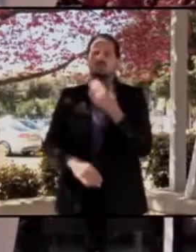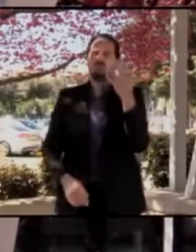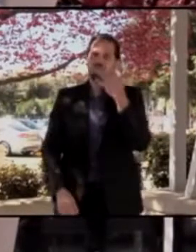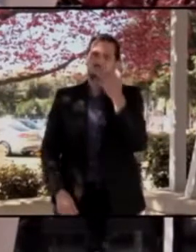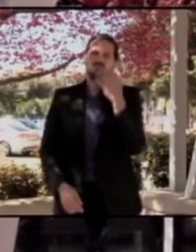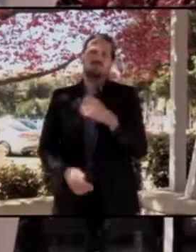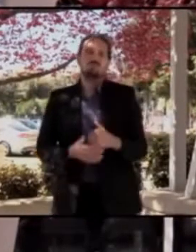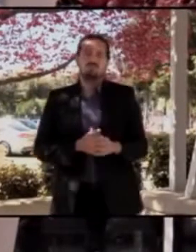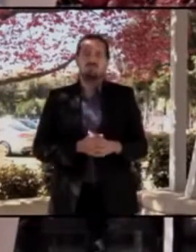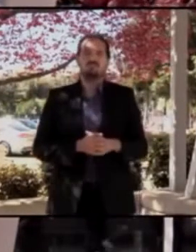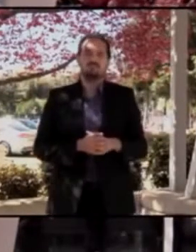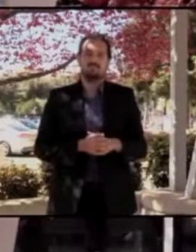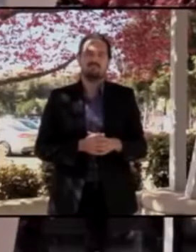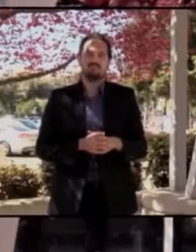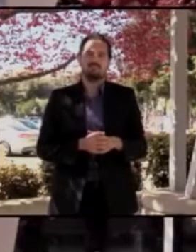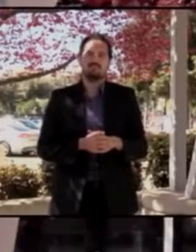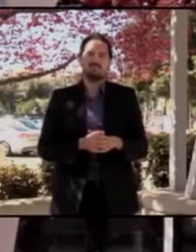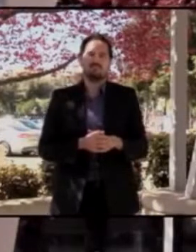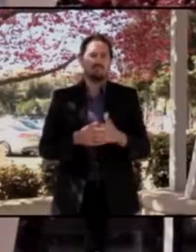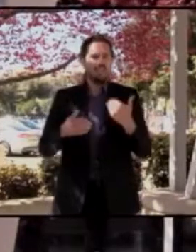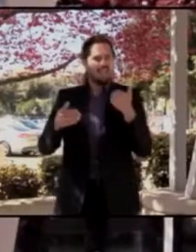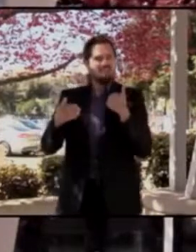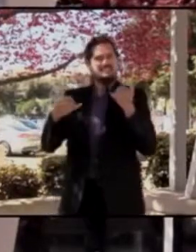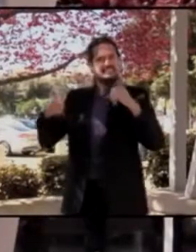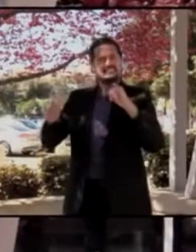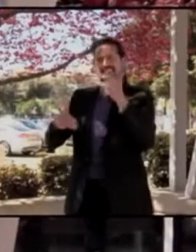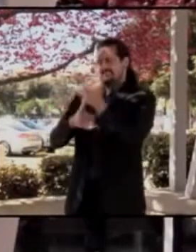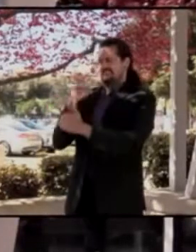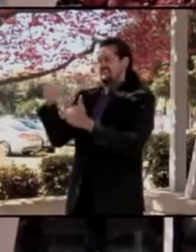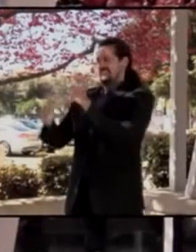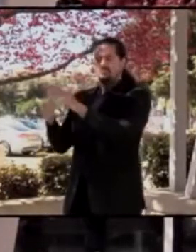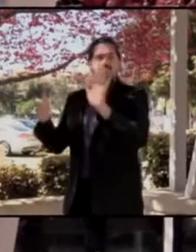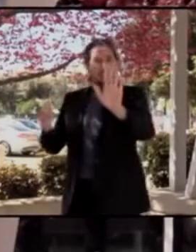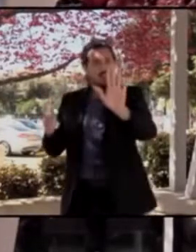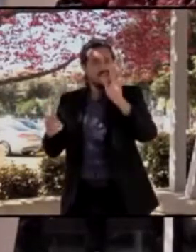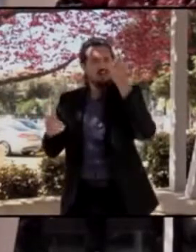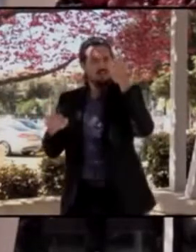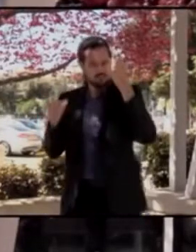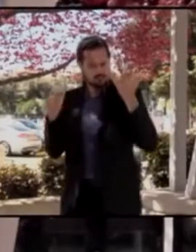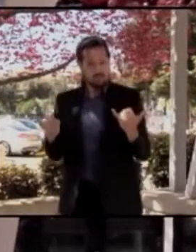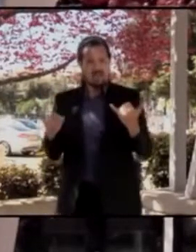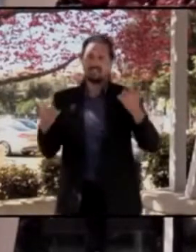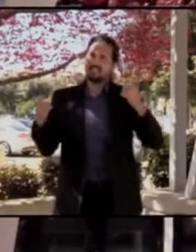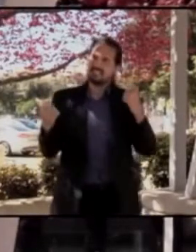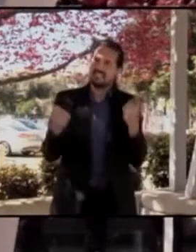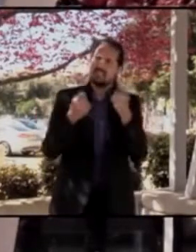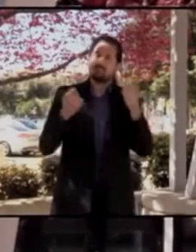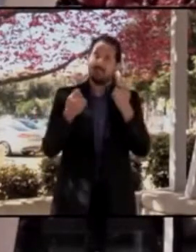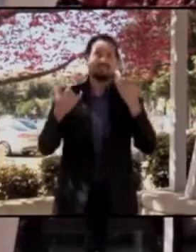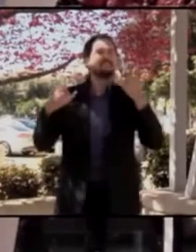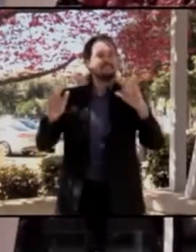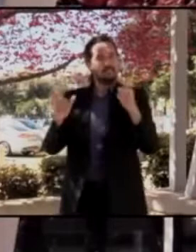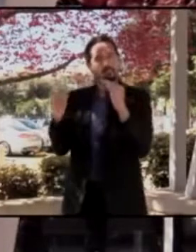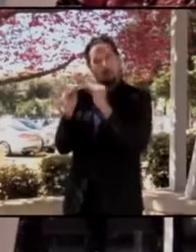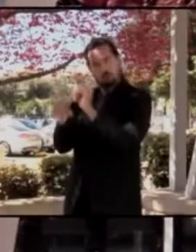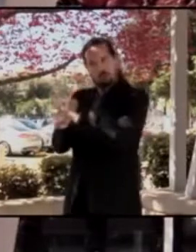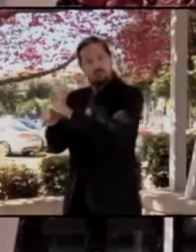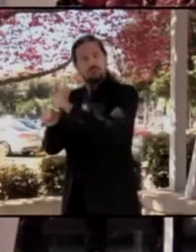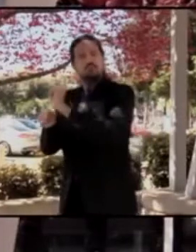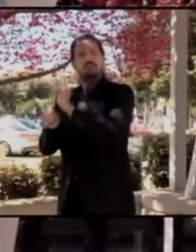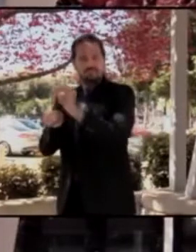today, but we still have a ways to go. As we always say, the first million is